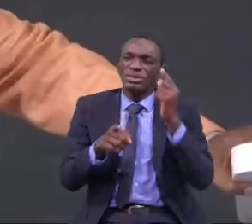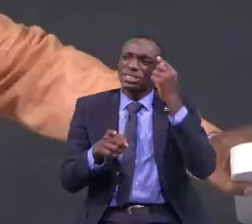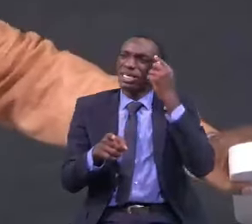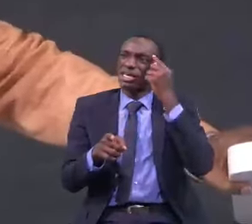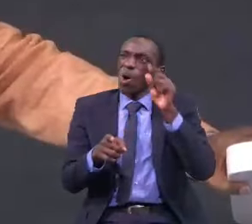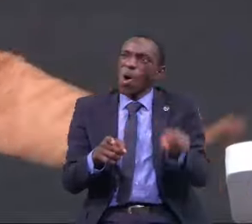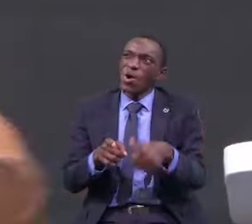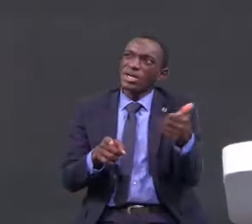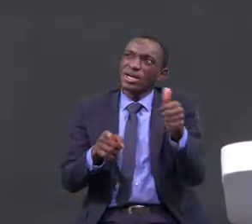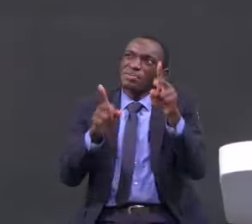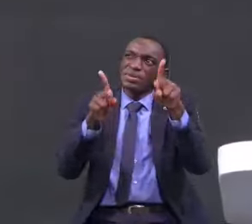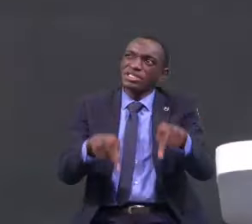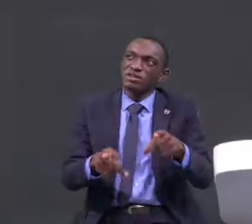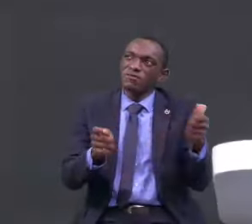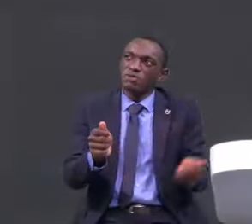in life?